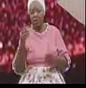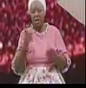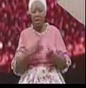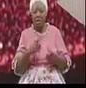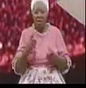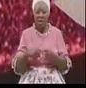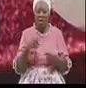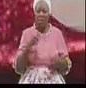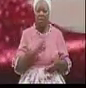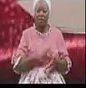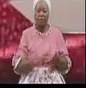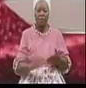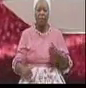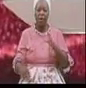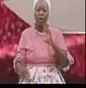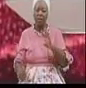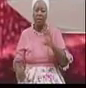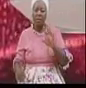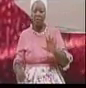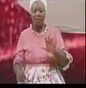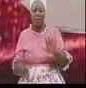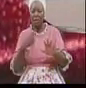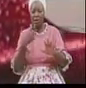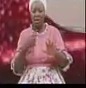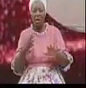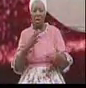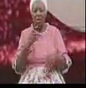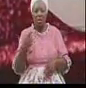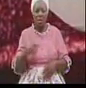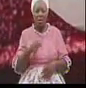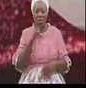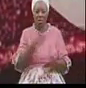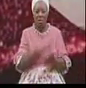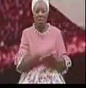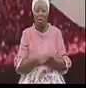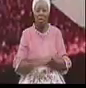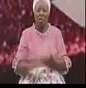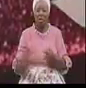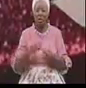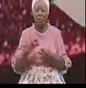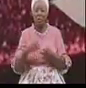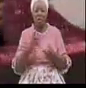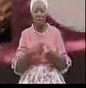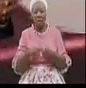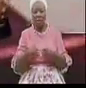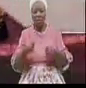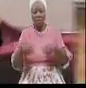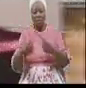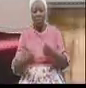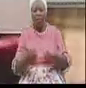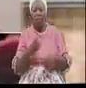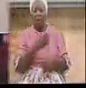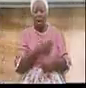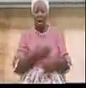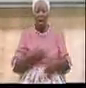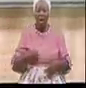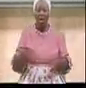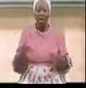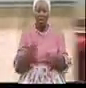45, and the unclean spirit then goeth and taketh